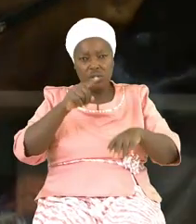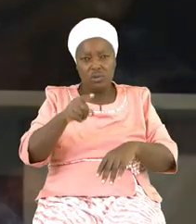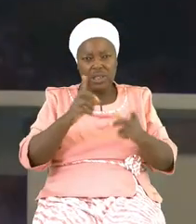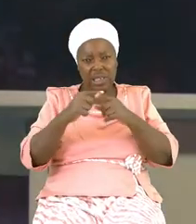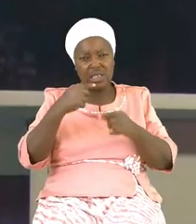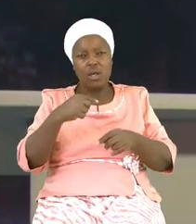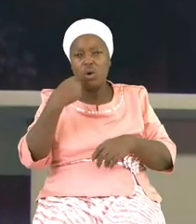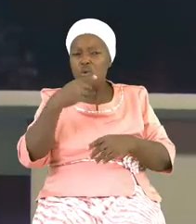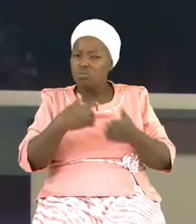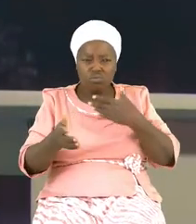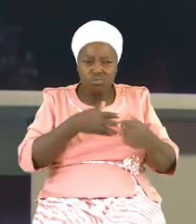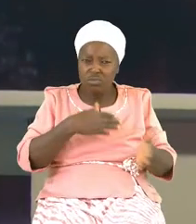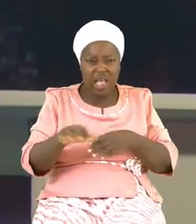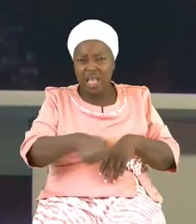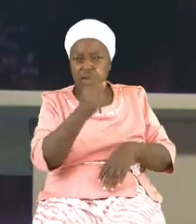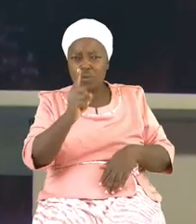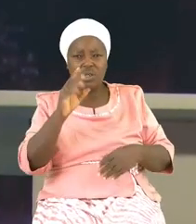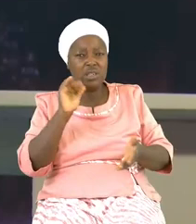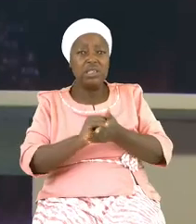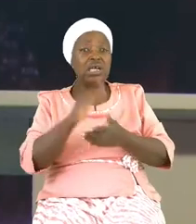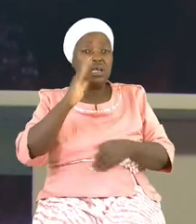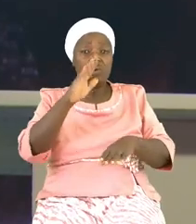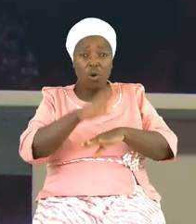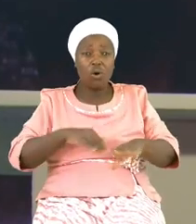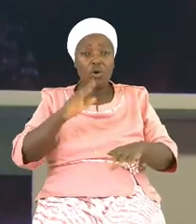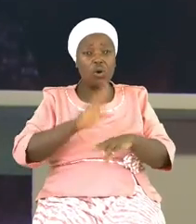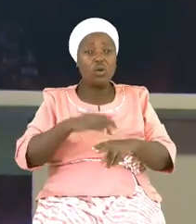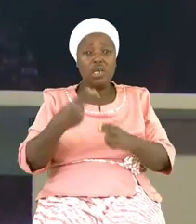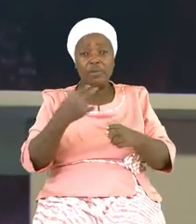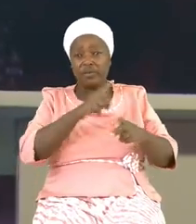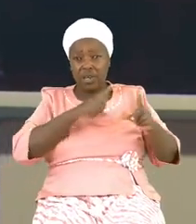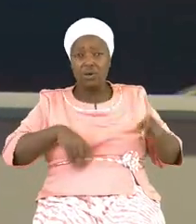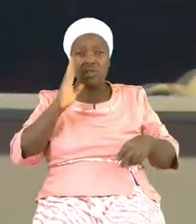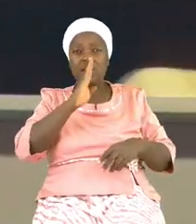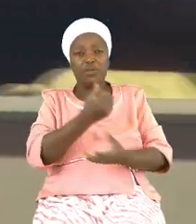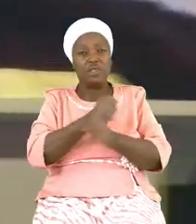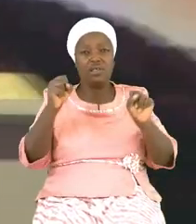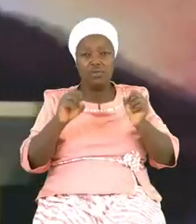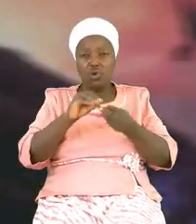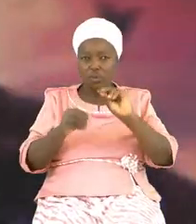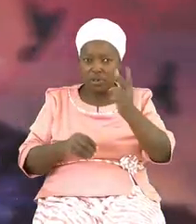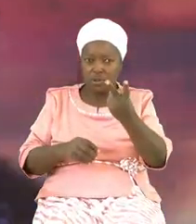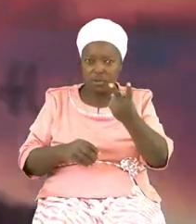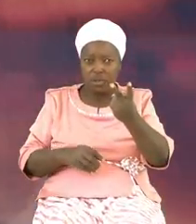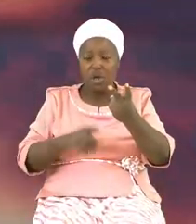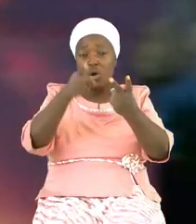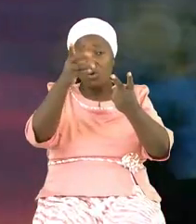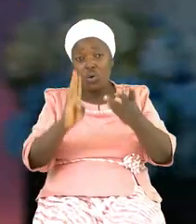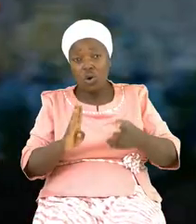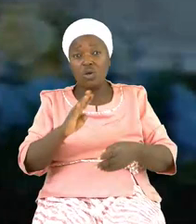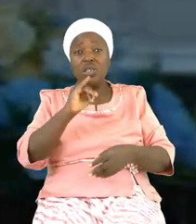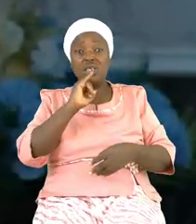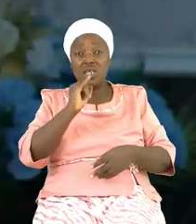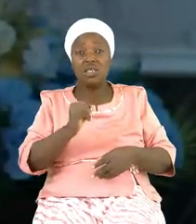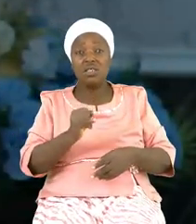whosoever shall call on the name of the Lord shall be saved. Number two, God is